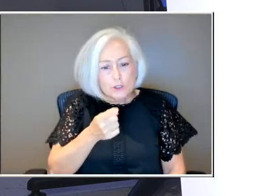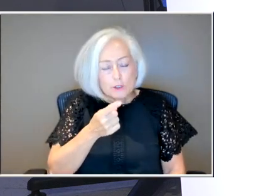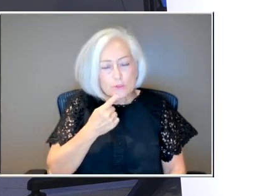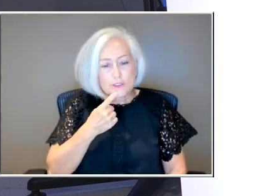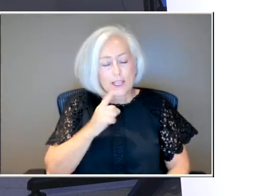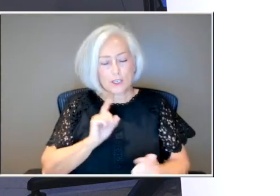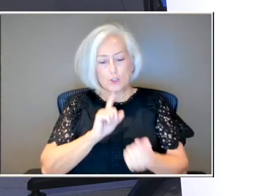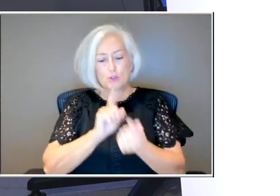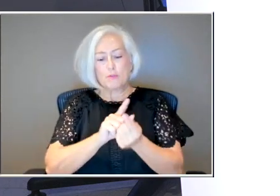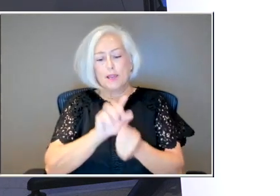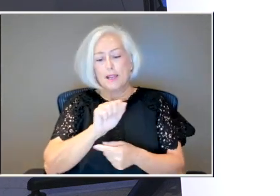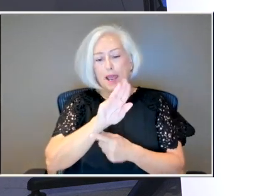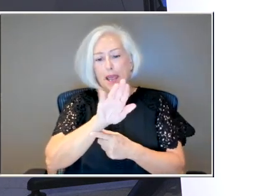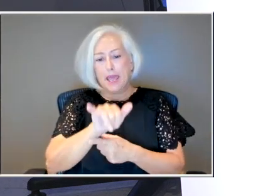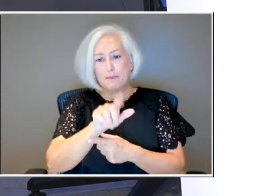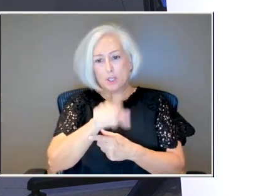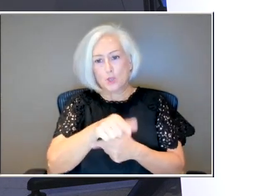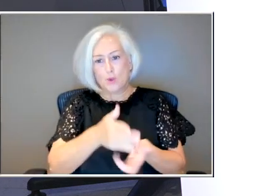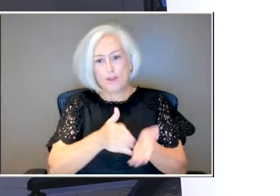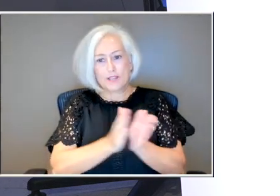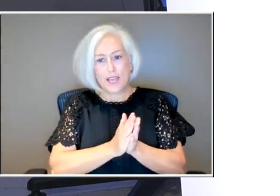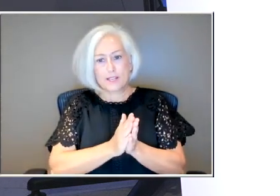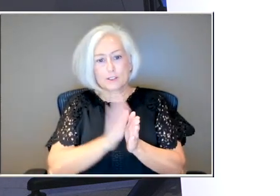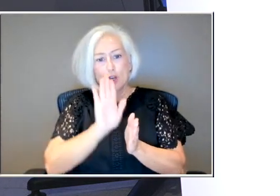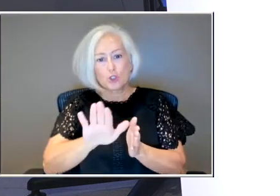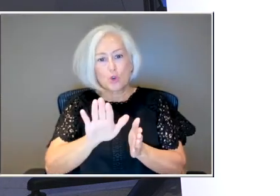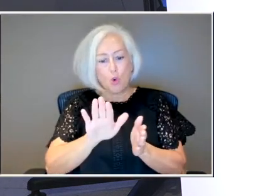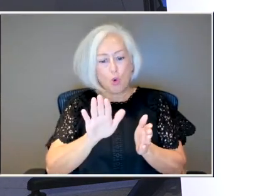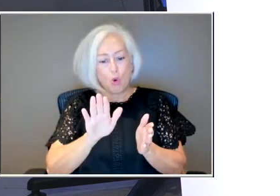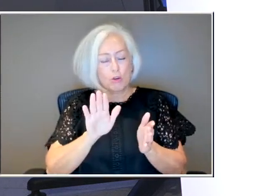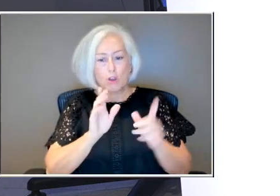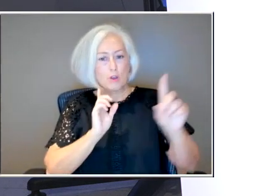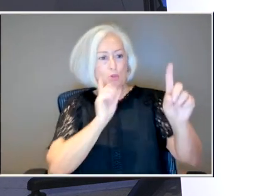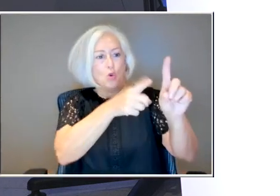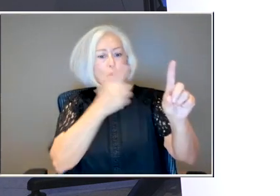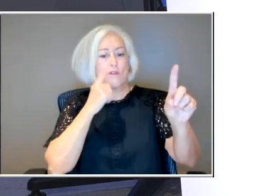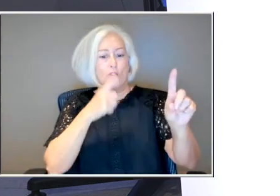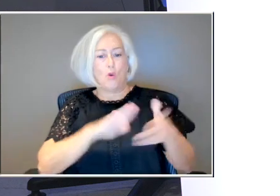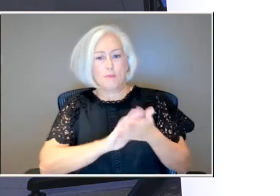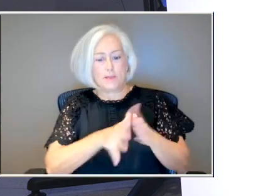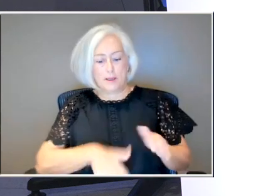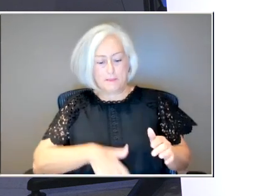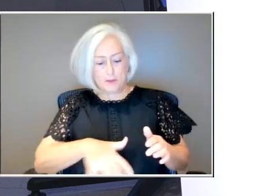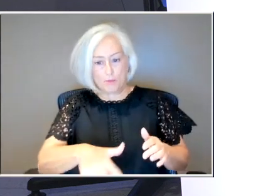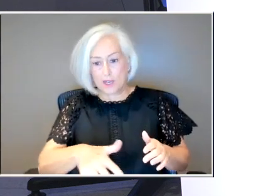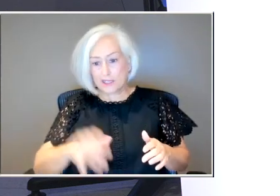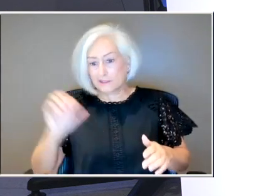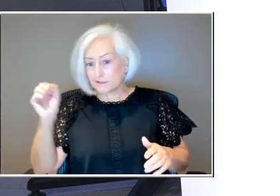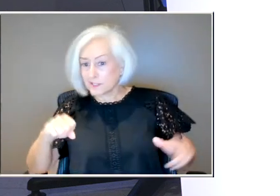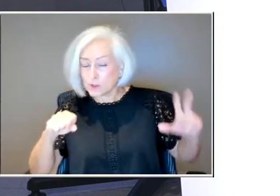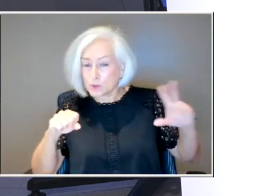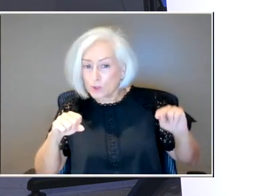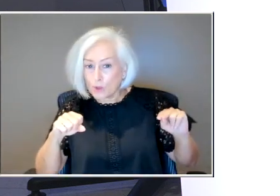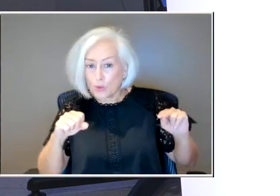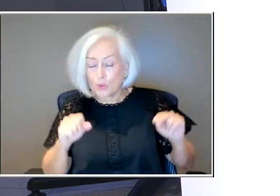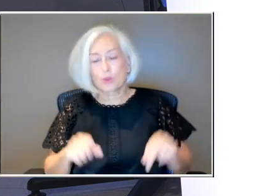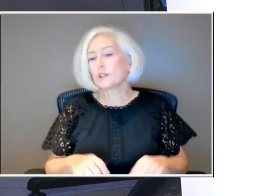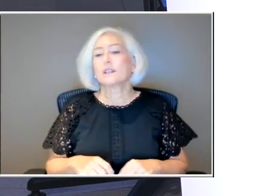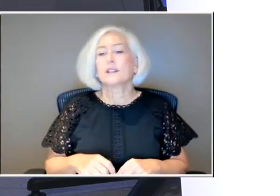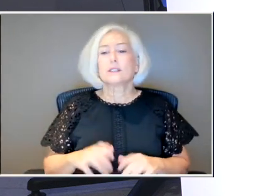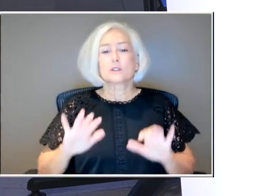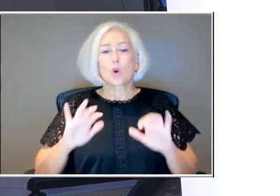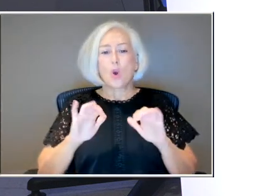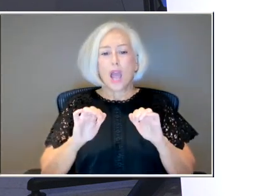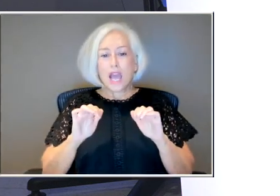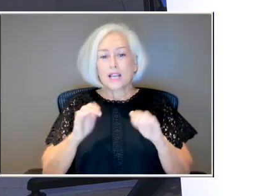have to ask this question: what are your reproductive plans? Tell me what that conversation's like with your patients, and how do you tackle it differently if somebody